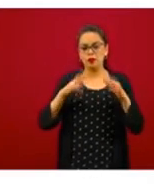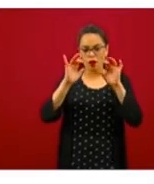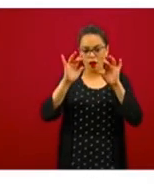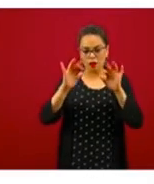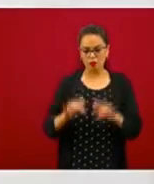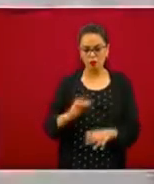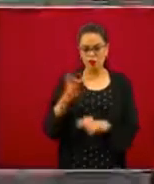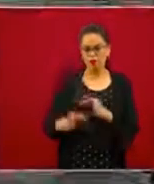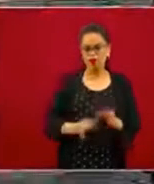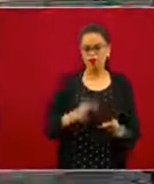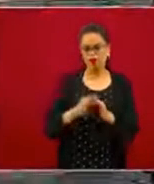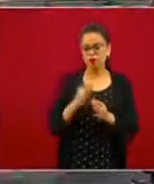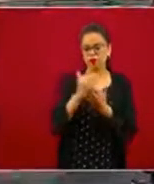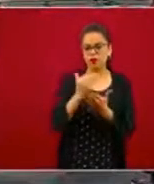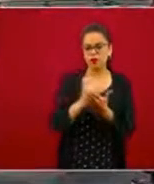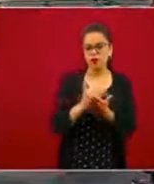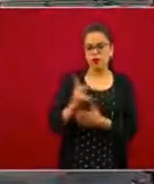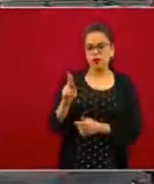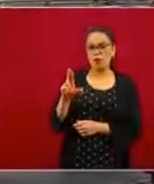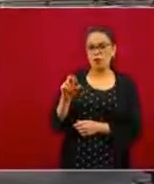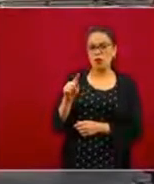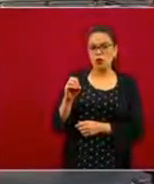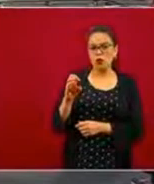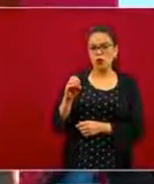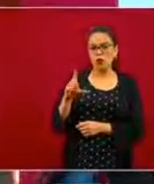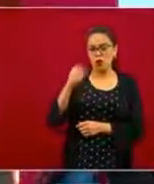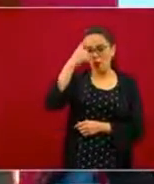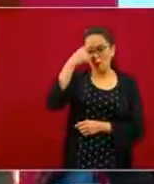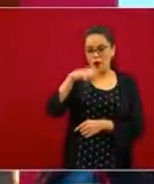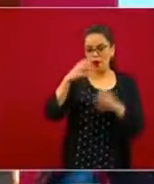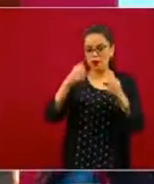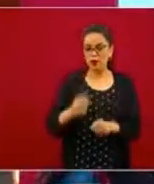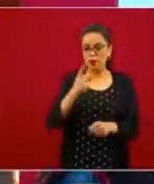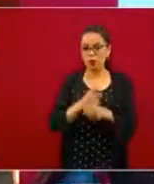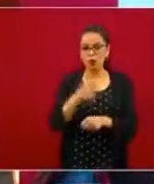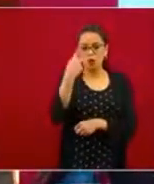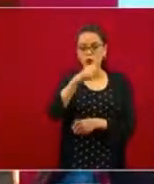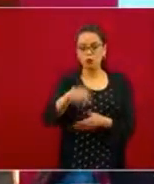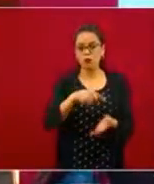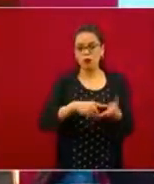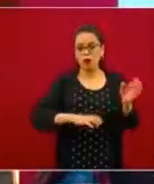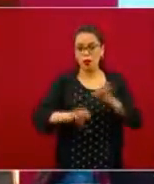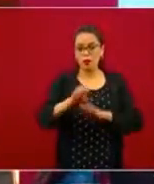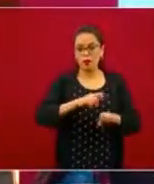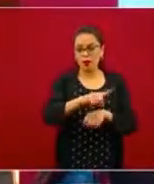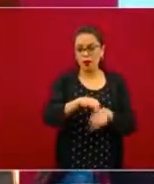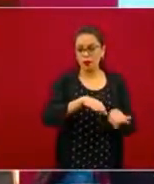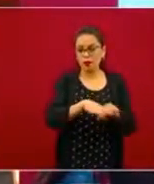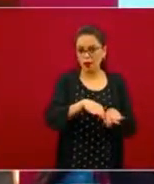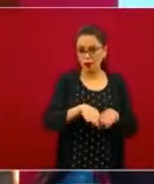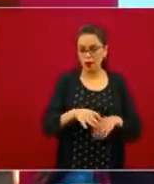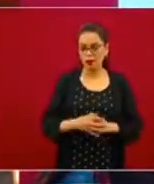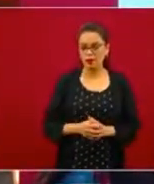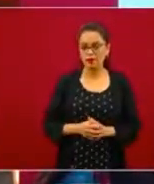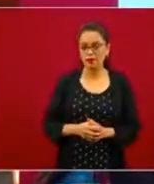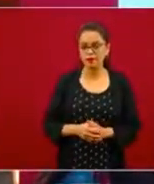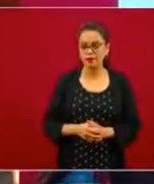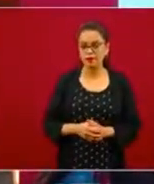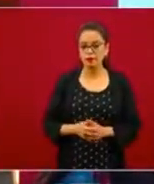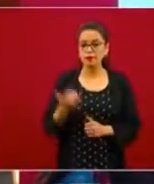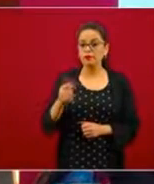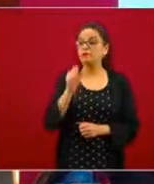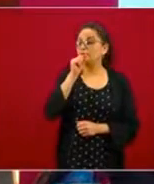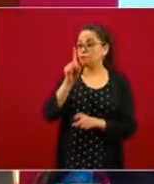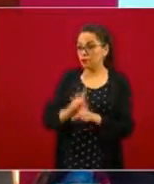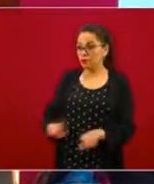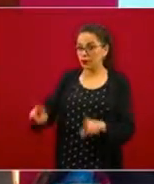todo un person has gone protocolo through de a seguridad en el security trabajo. protocol in the Esto para workplace. las esenciales This is originales for the y también previous irlo essential haciendo